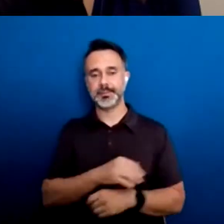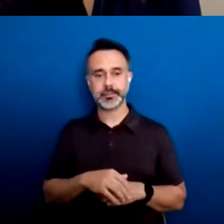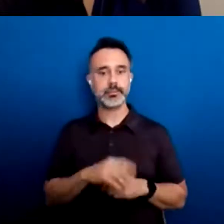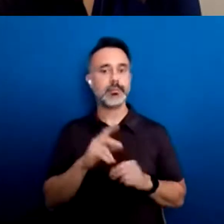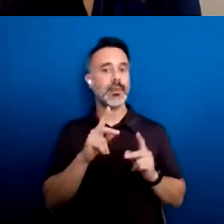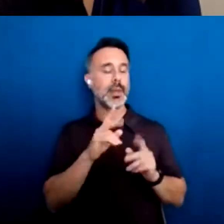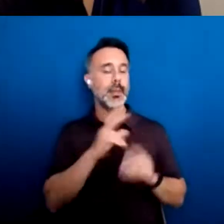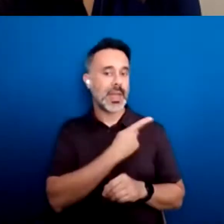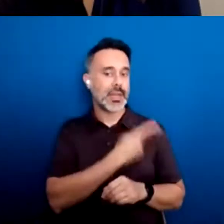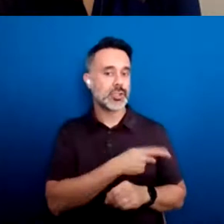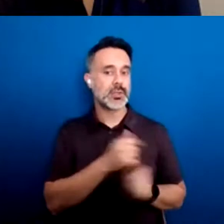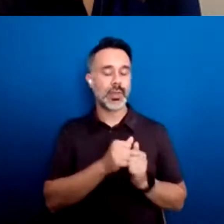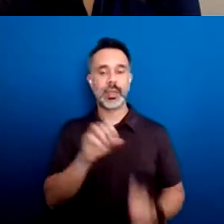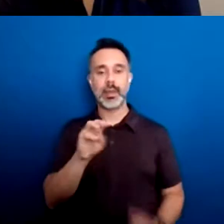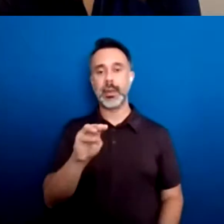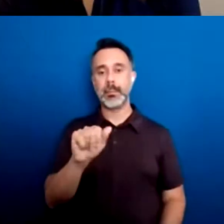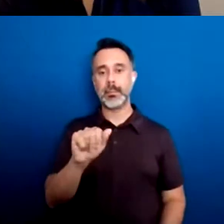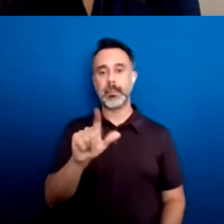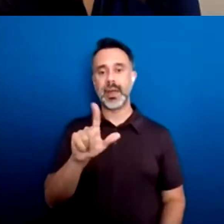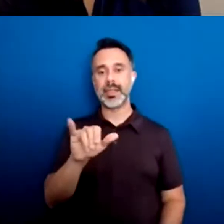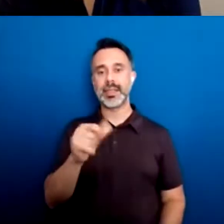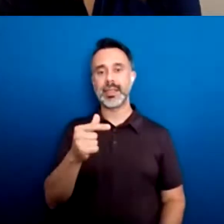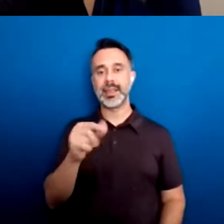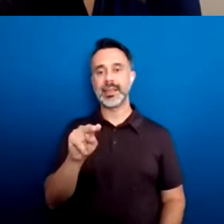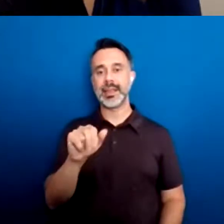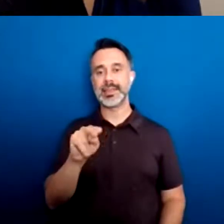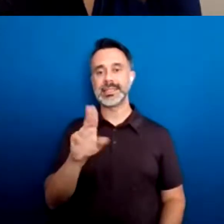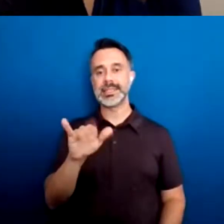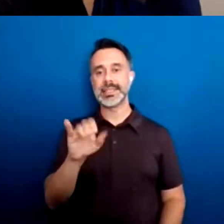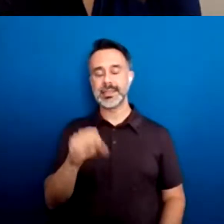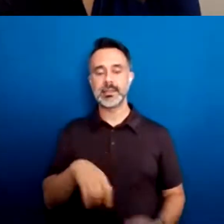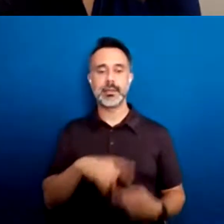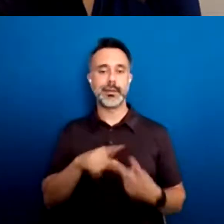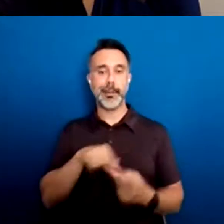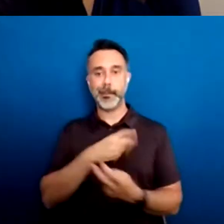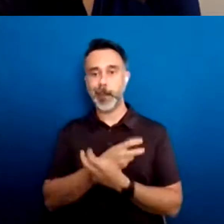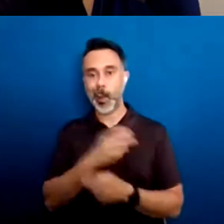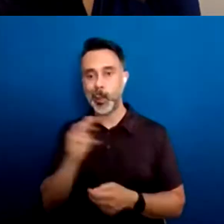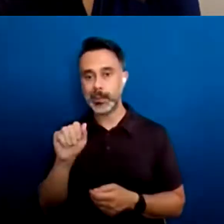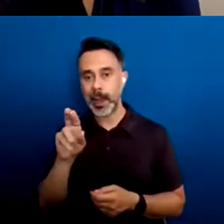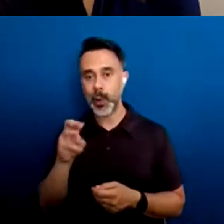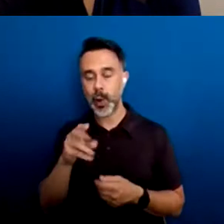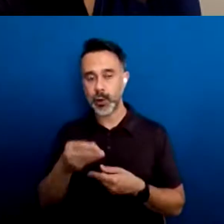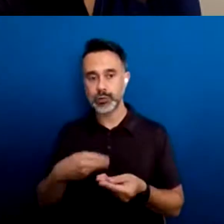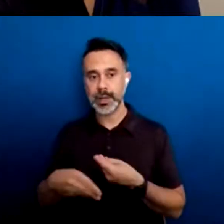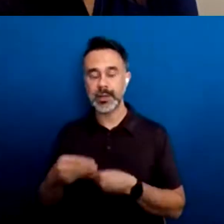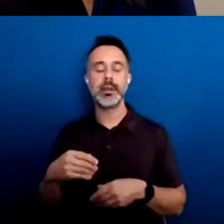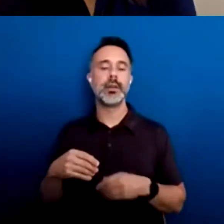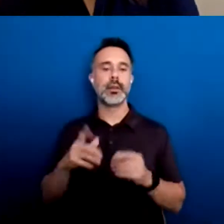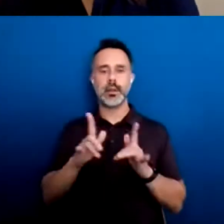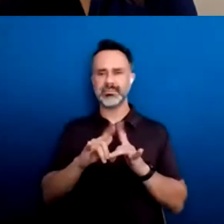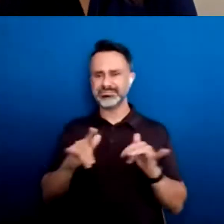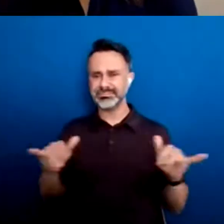malignancies, patients with bone marrow transplantation, patients with organ transplantation, who even after they